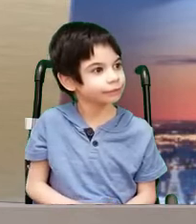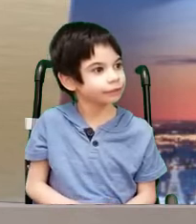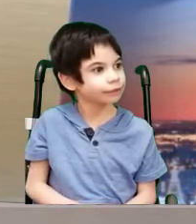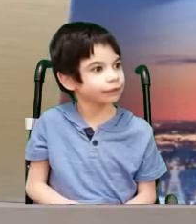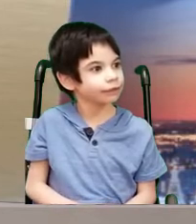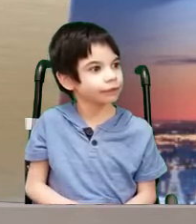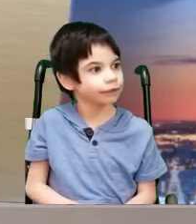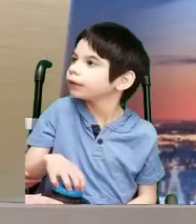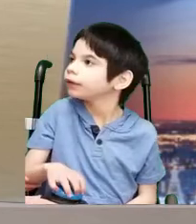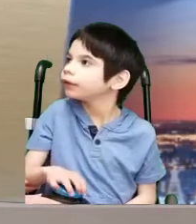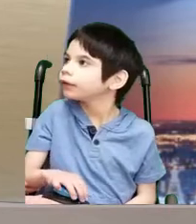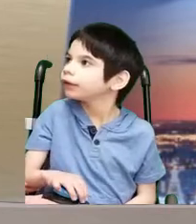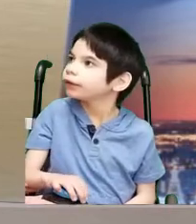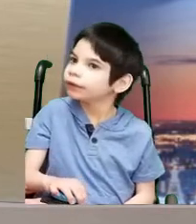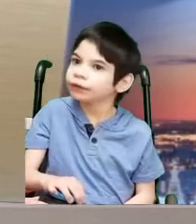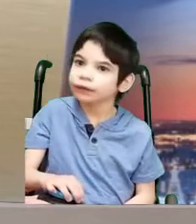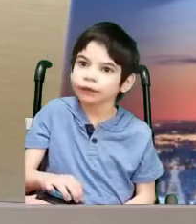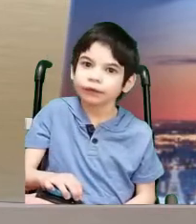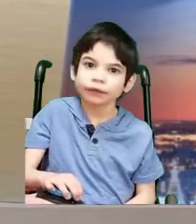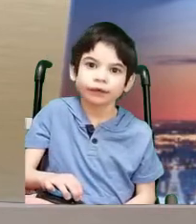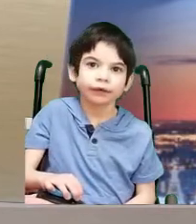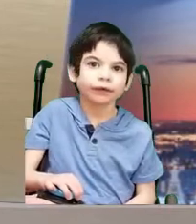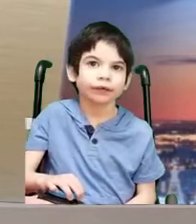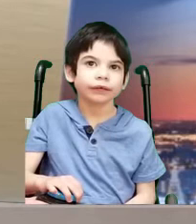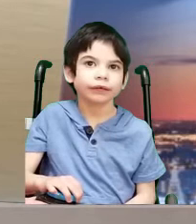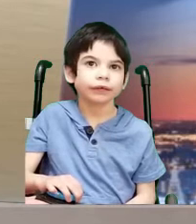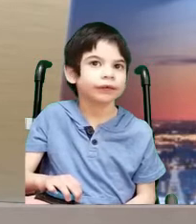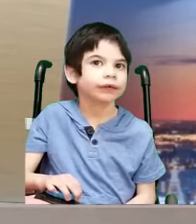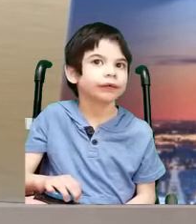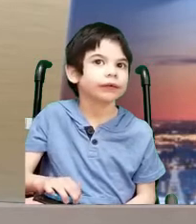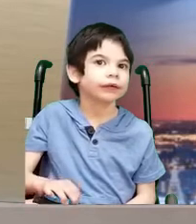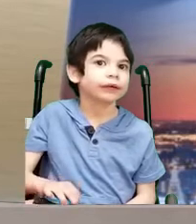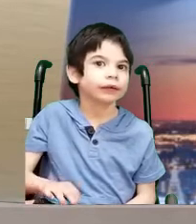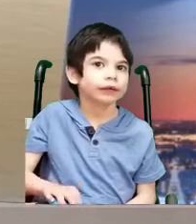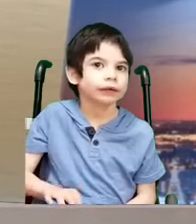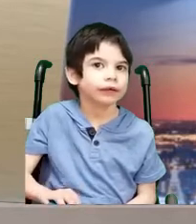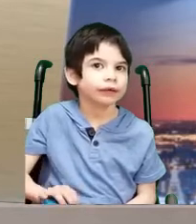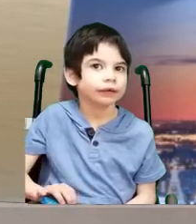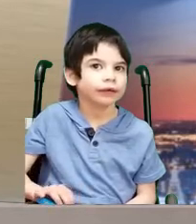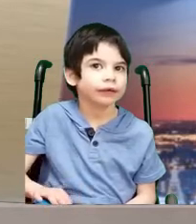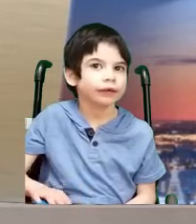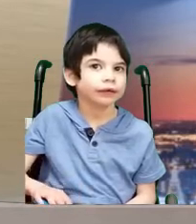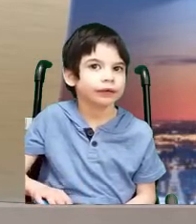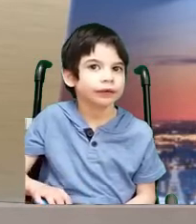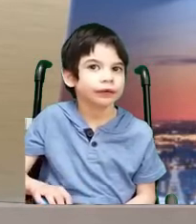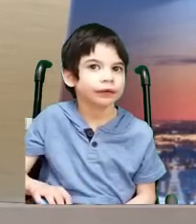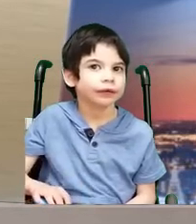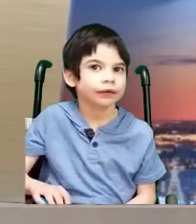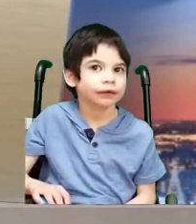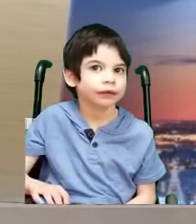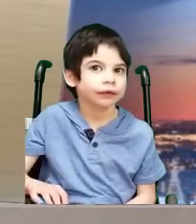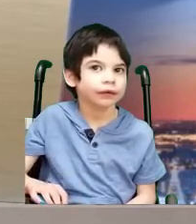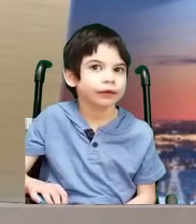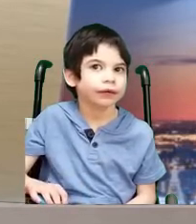again. For lunch today, we have chicken nuggets with a roll, toasted ham and cheese sandwich,